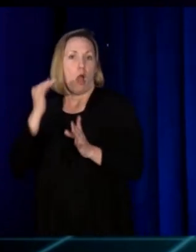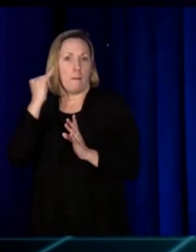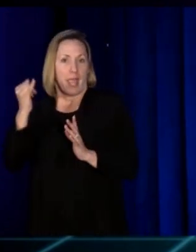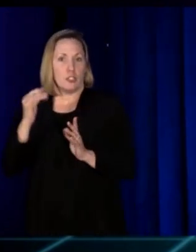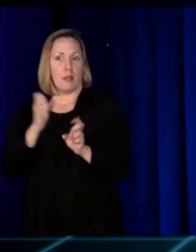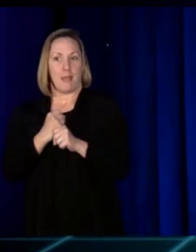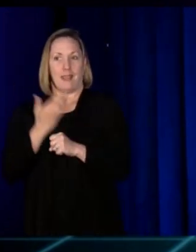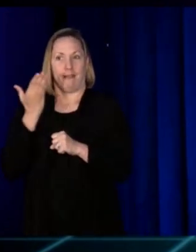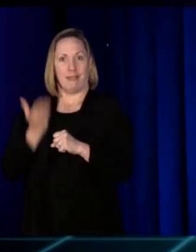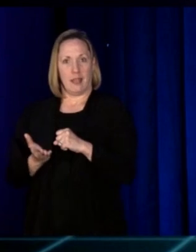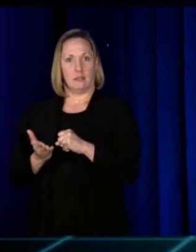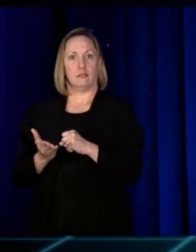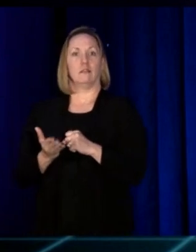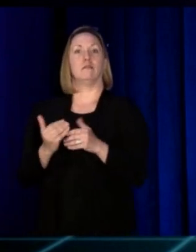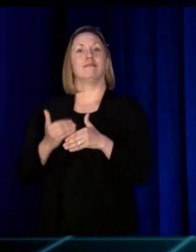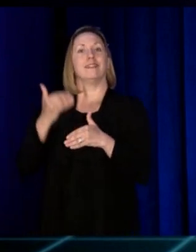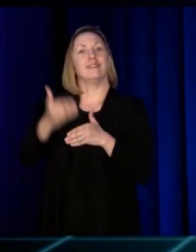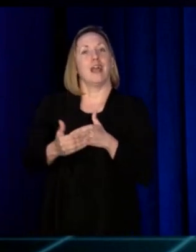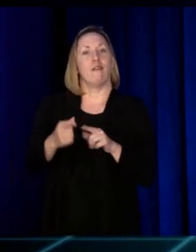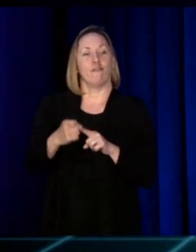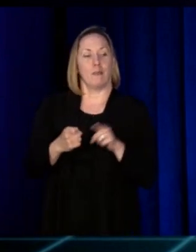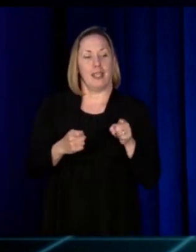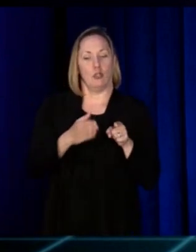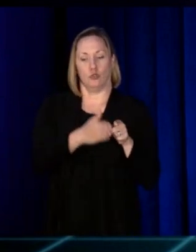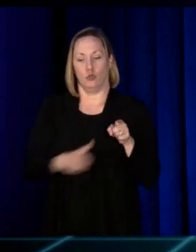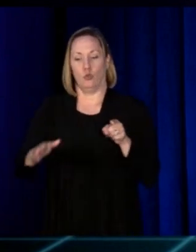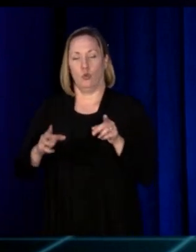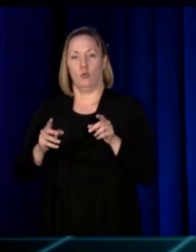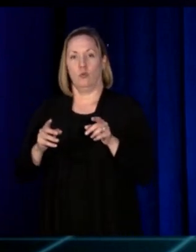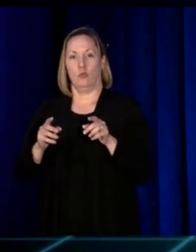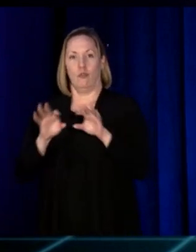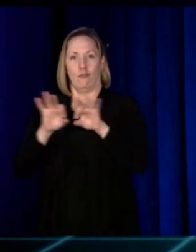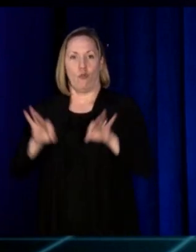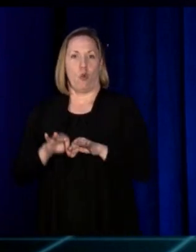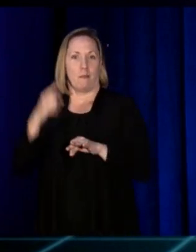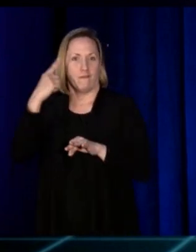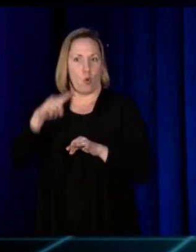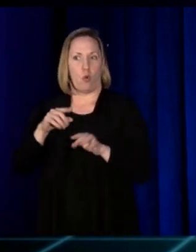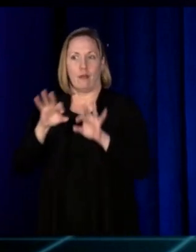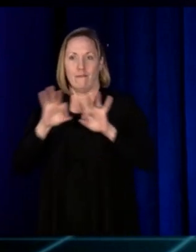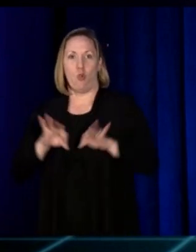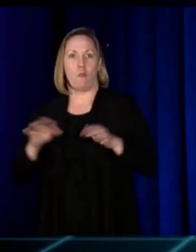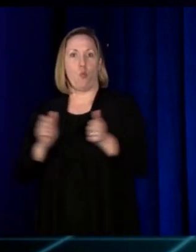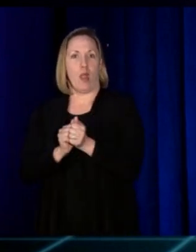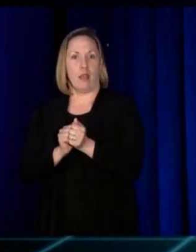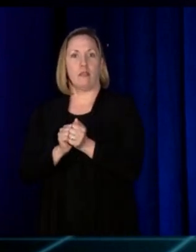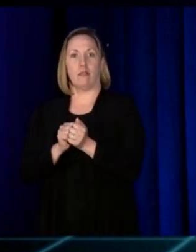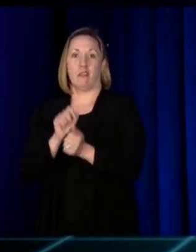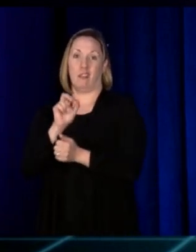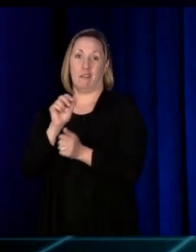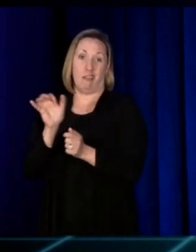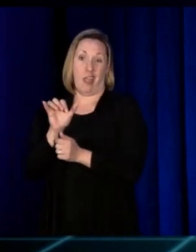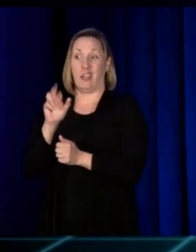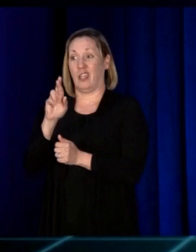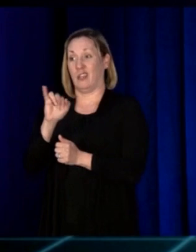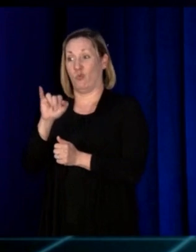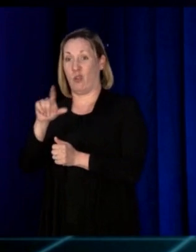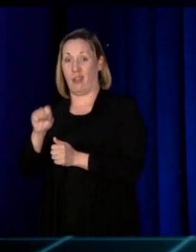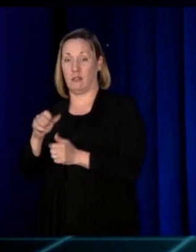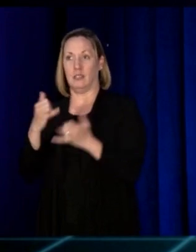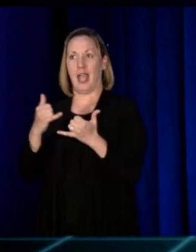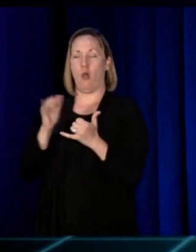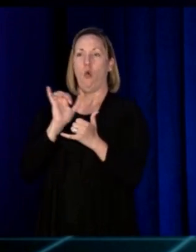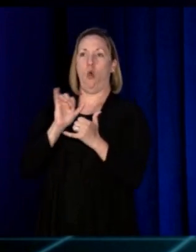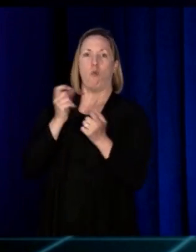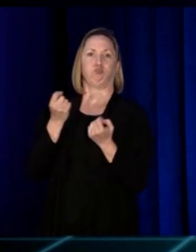this, the step from getting here to form 4, a form with and Rails, it's a lot more reasonable now. It's a lot easier to understand how you